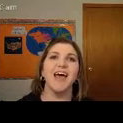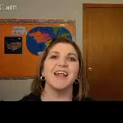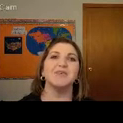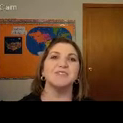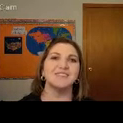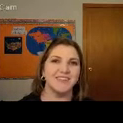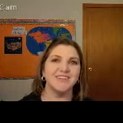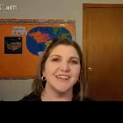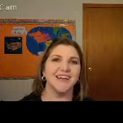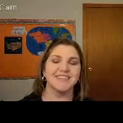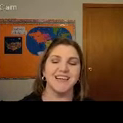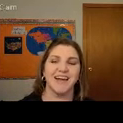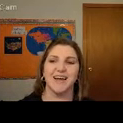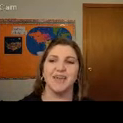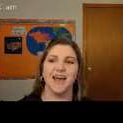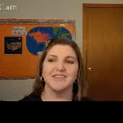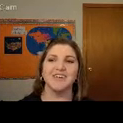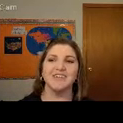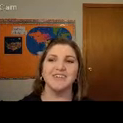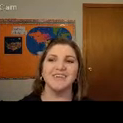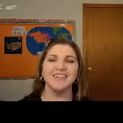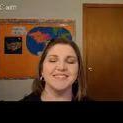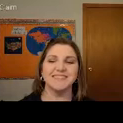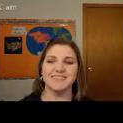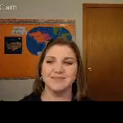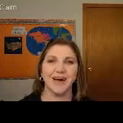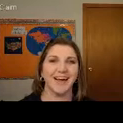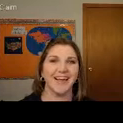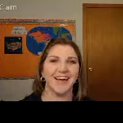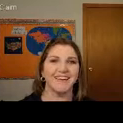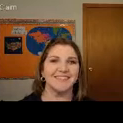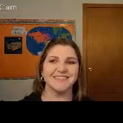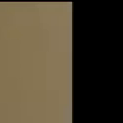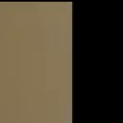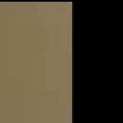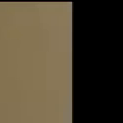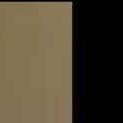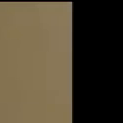and I will see you next time. Have a good one. Bye, guys.